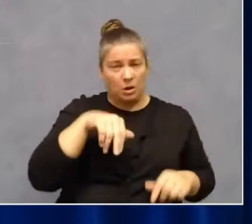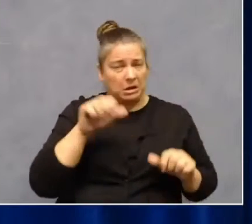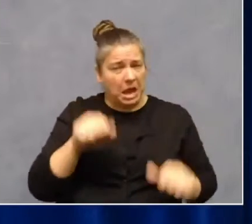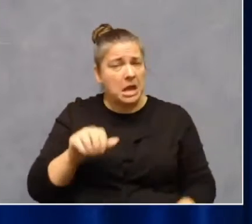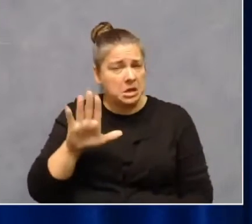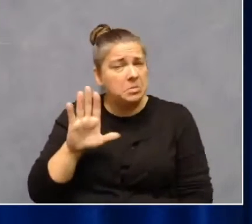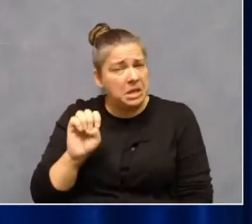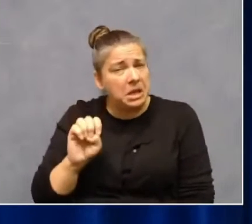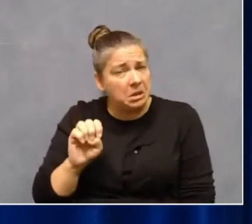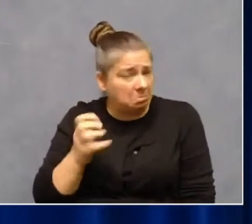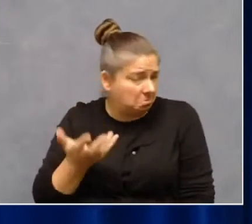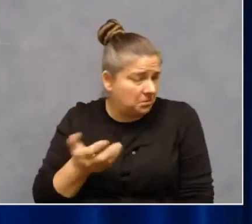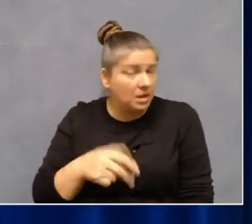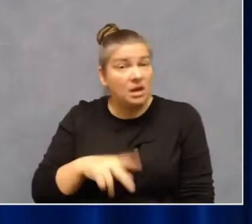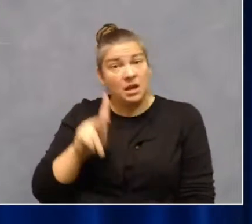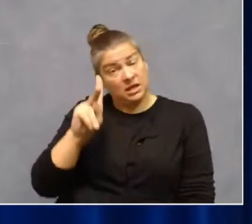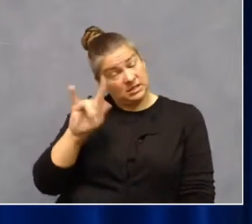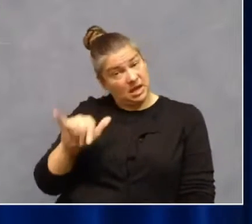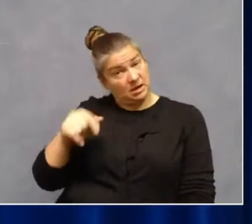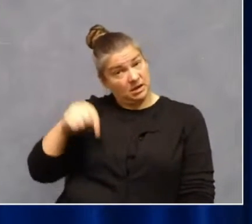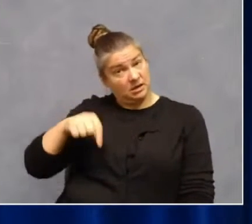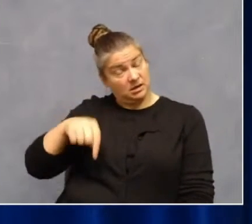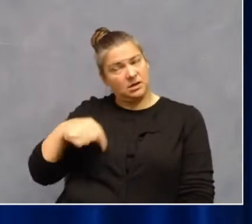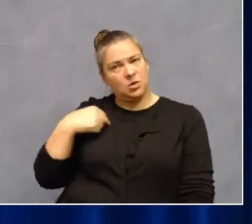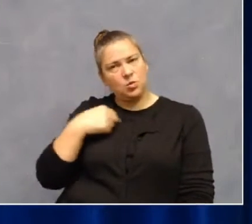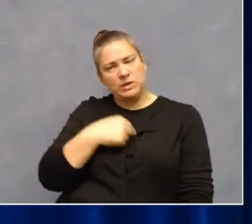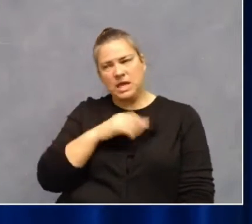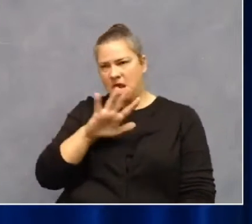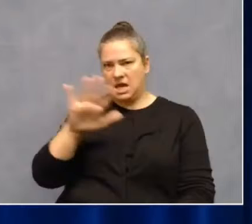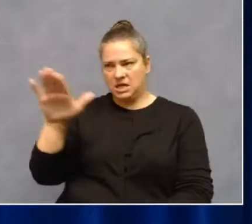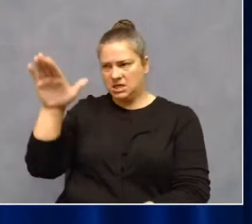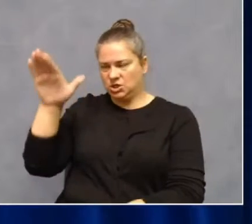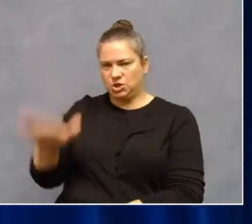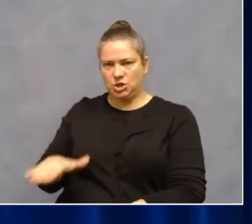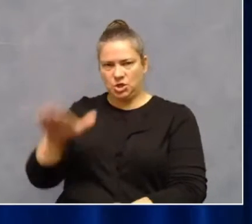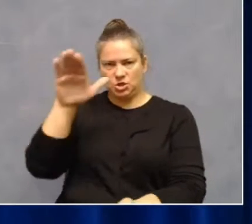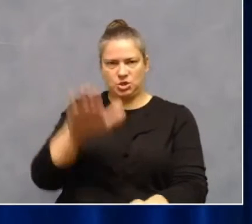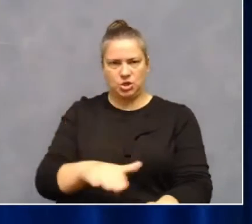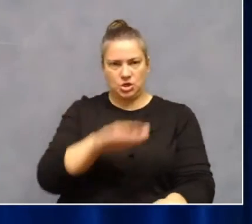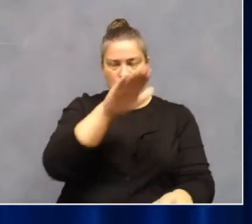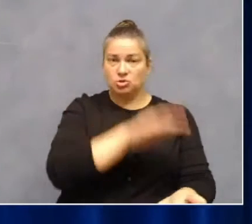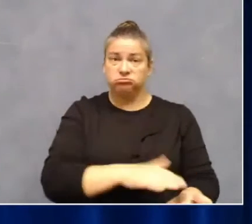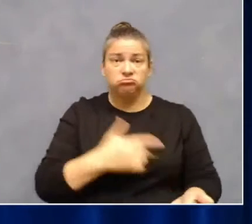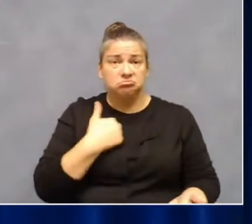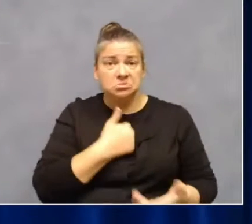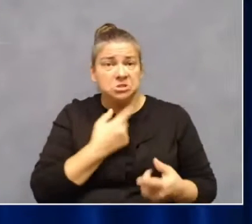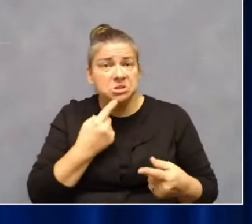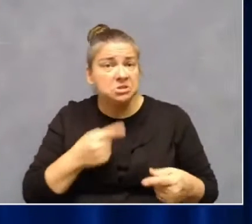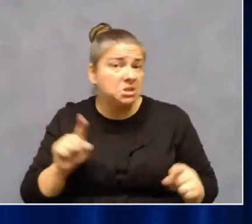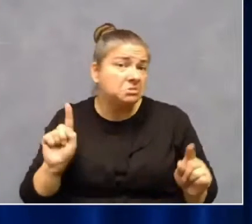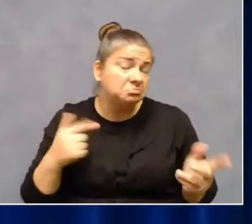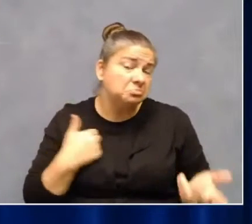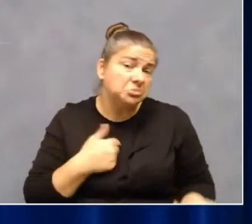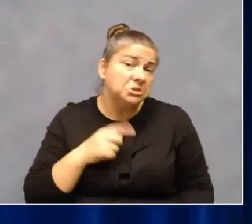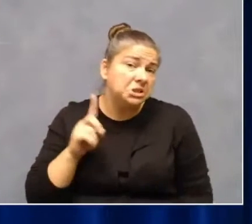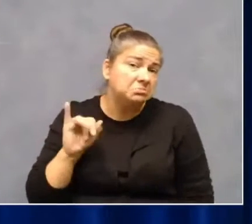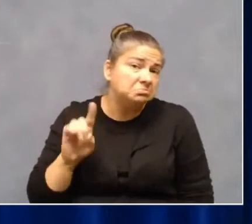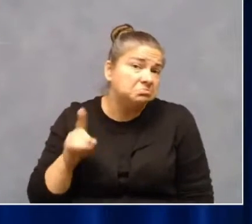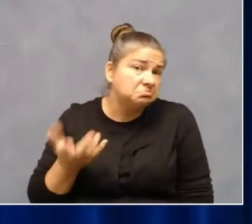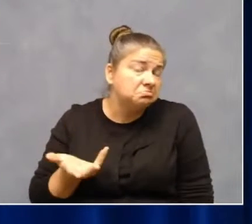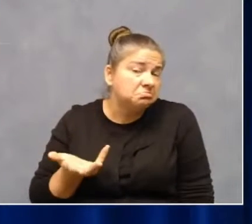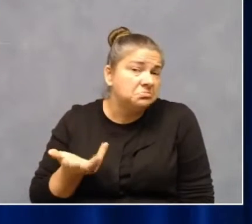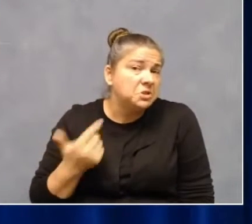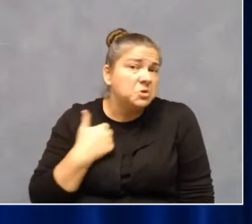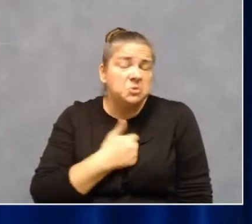we took steps to try to minimize that risk, and we succeeded in very objective ways. We really suppressed,